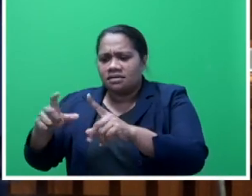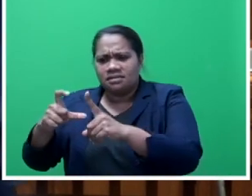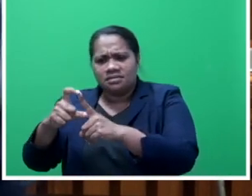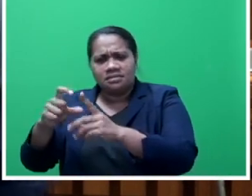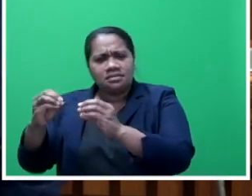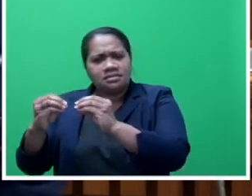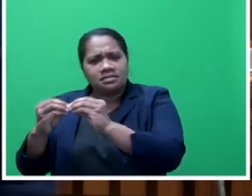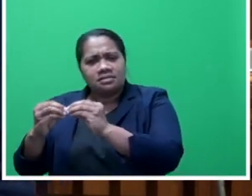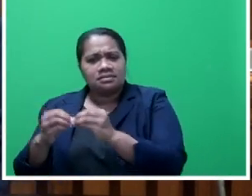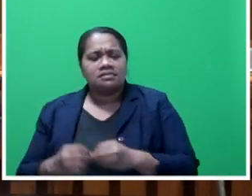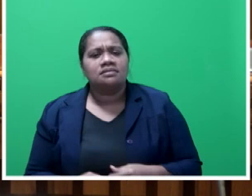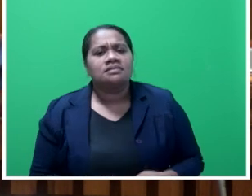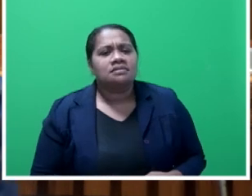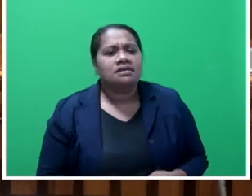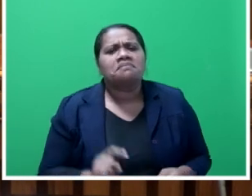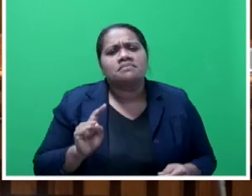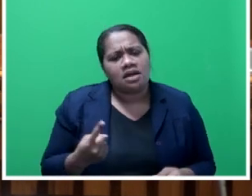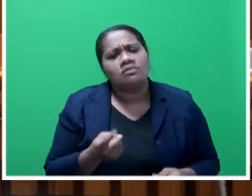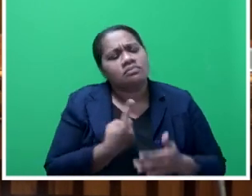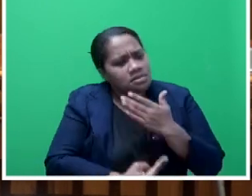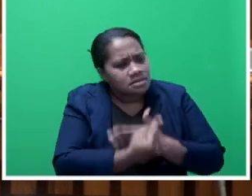And again, there's been this call about